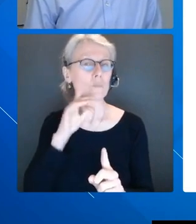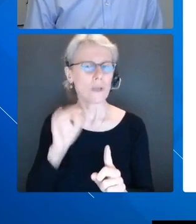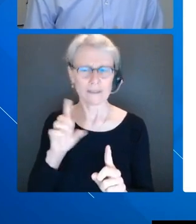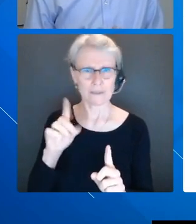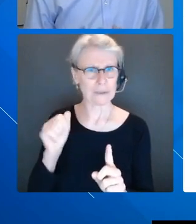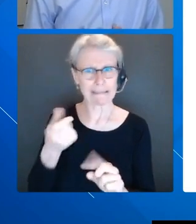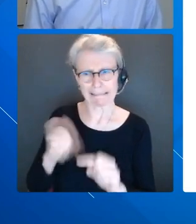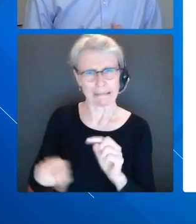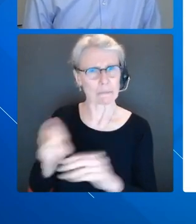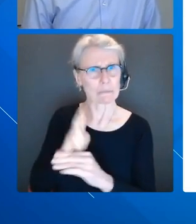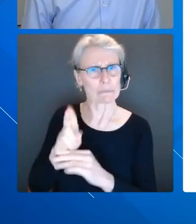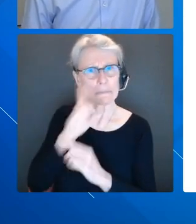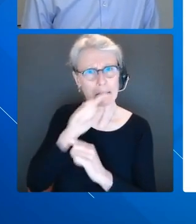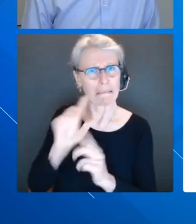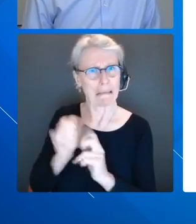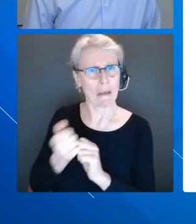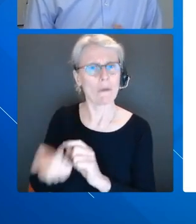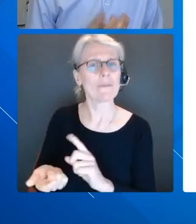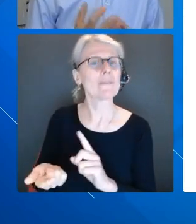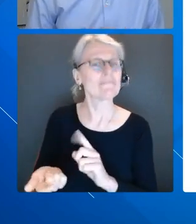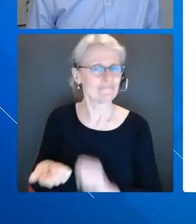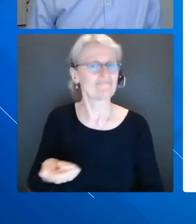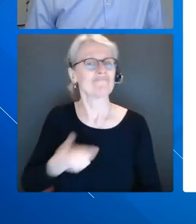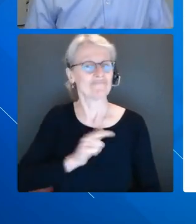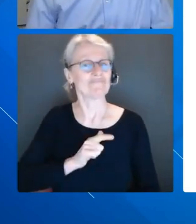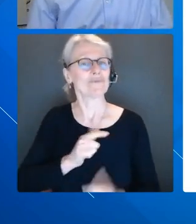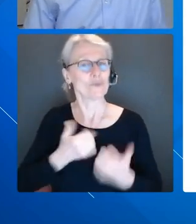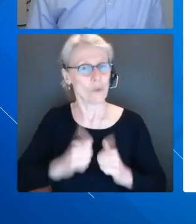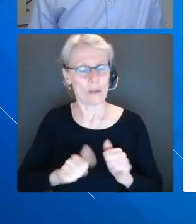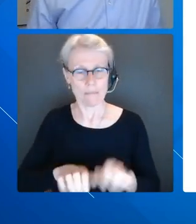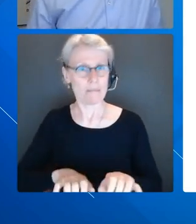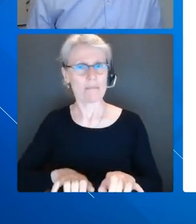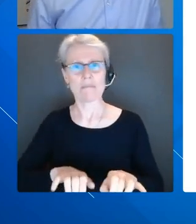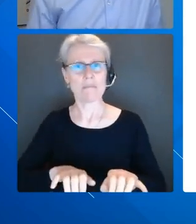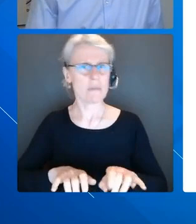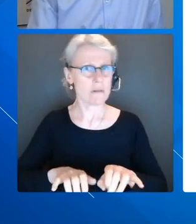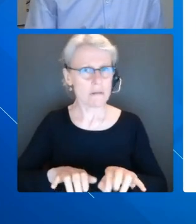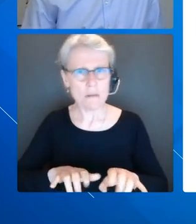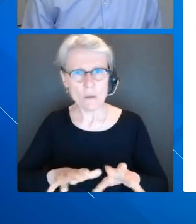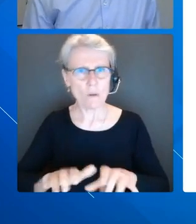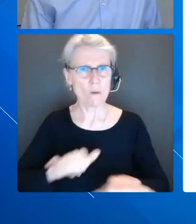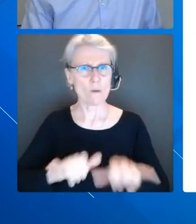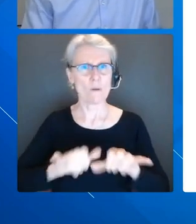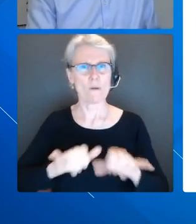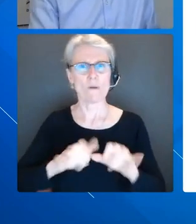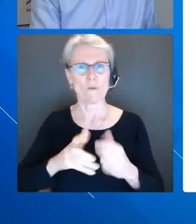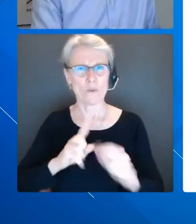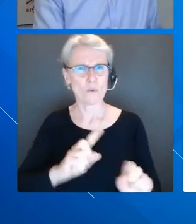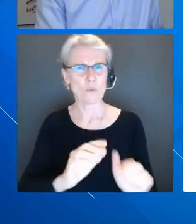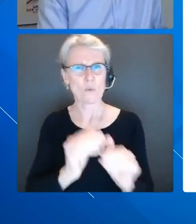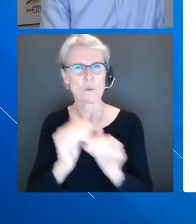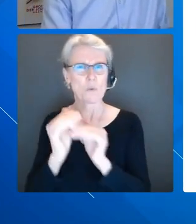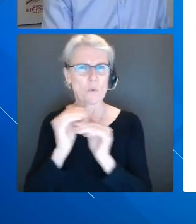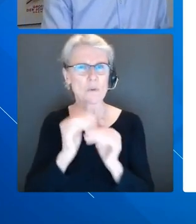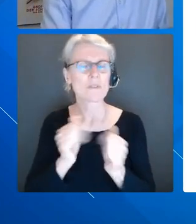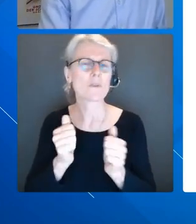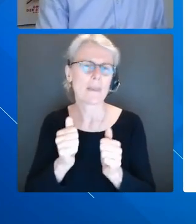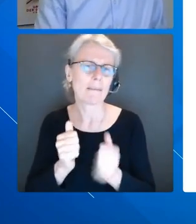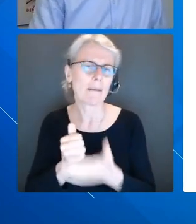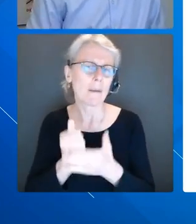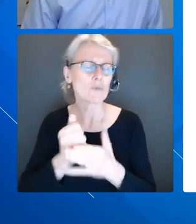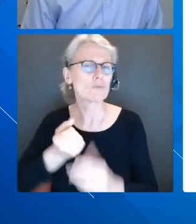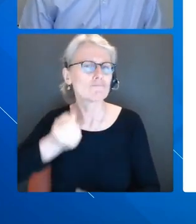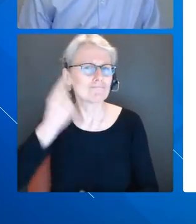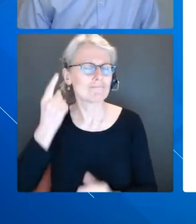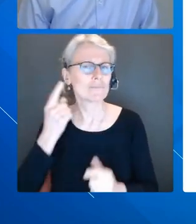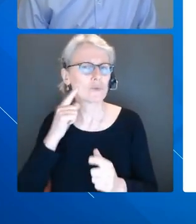a mouse. I think it'll be pretty enlightening. I'm hoping it'll build a little bit of empathy for your keyboard users, for your attendees. I'd love